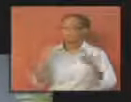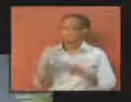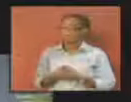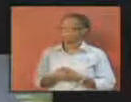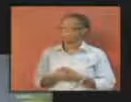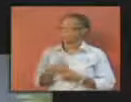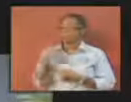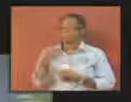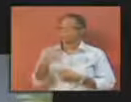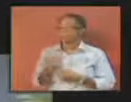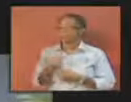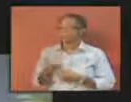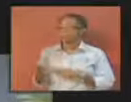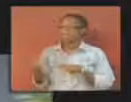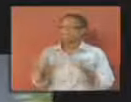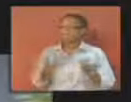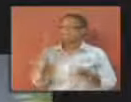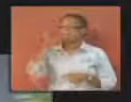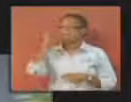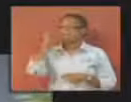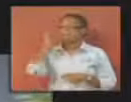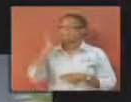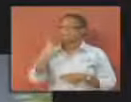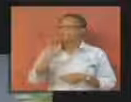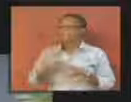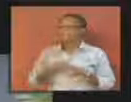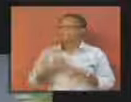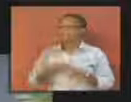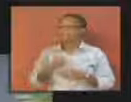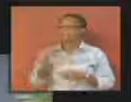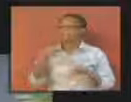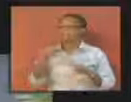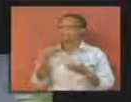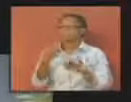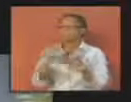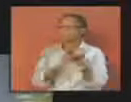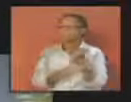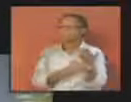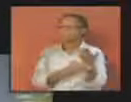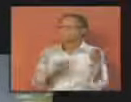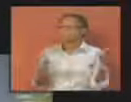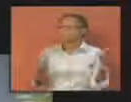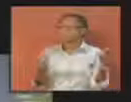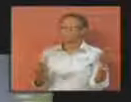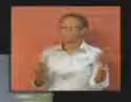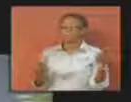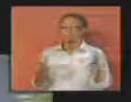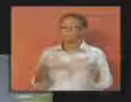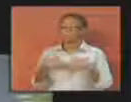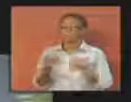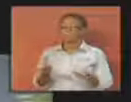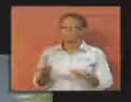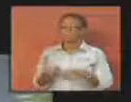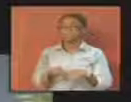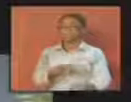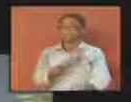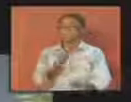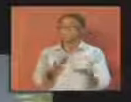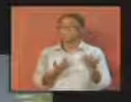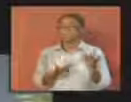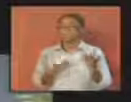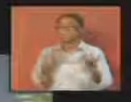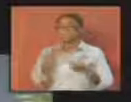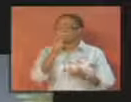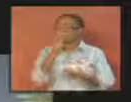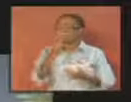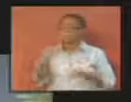name is not on the list, and she hasn't gotten it. How long do you wait? Who do you approach if you need to address a situation like